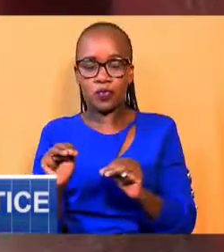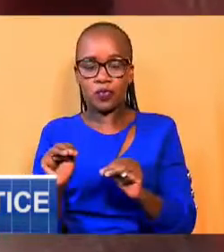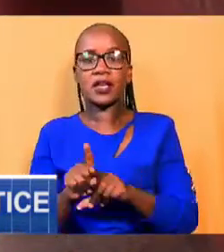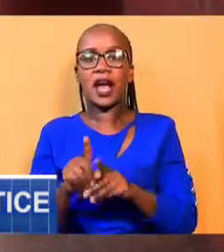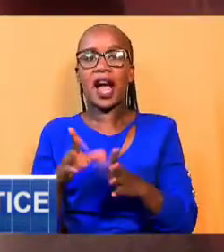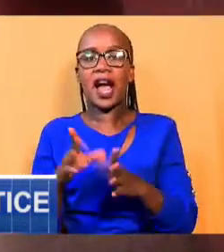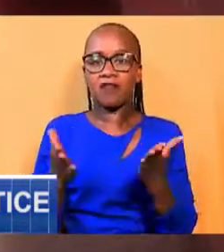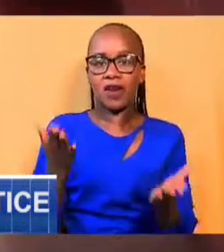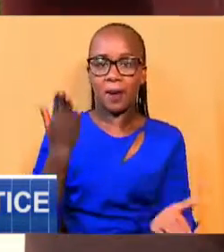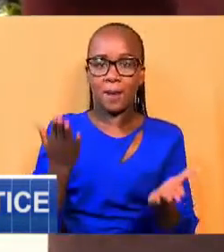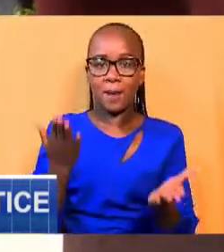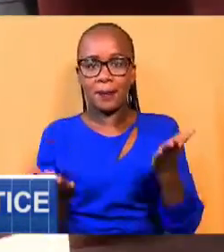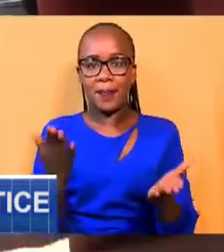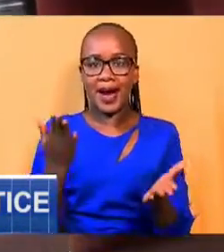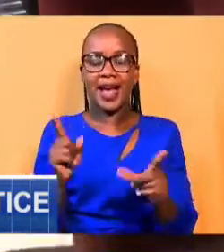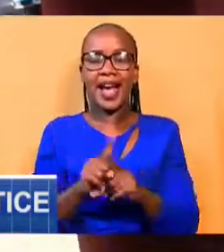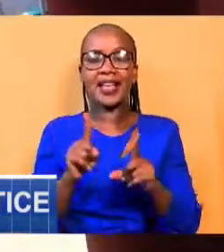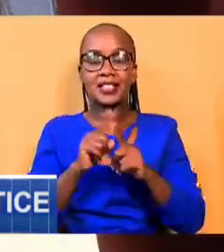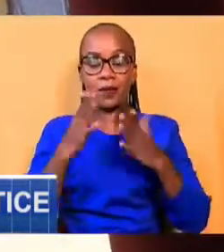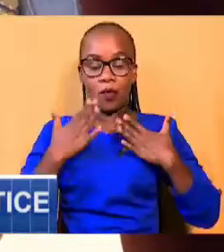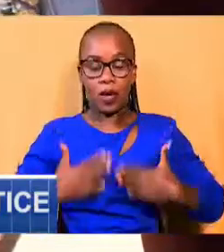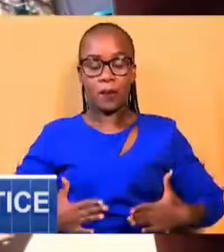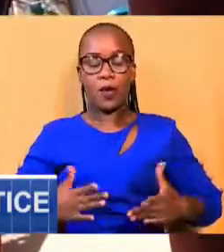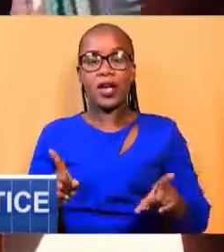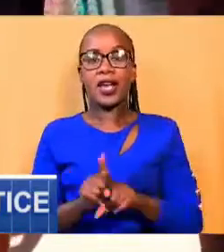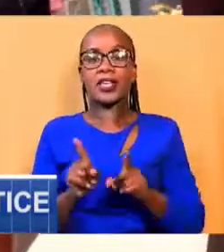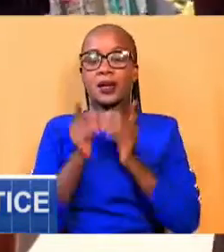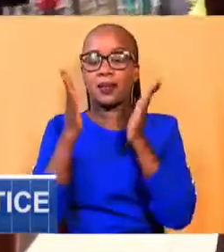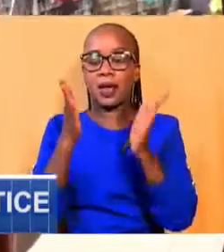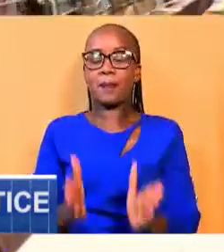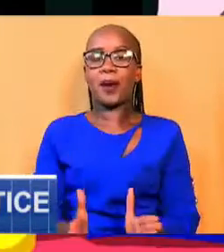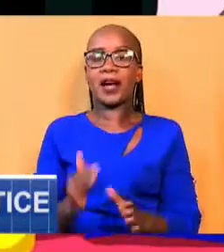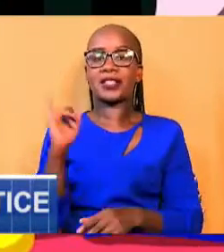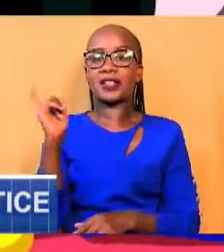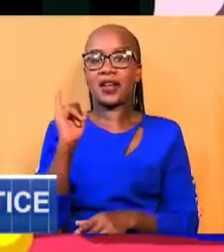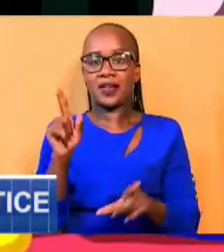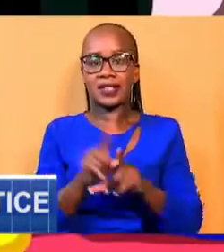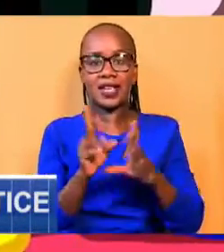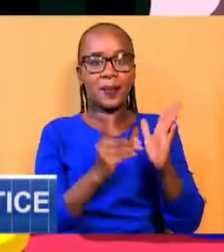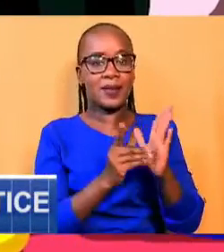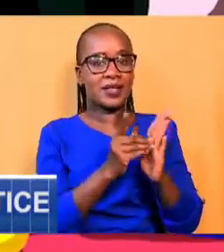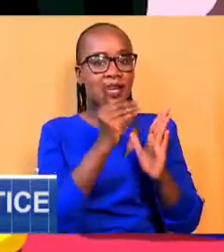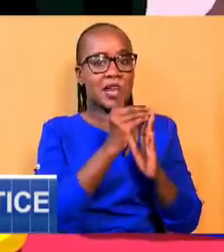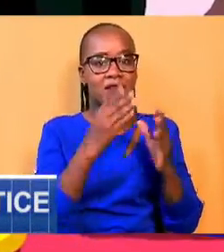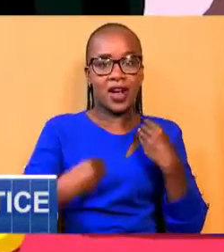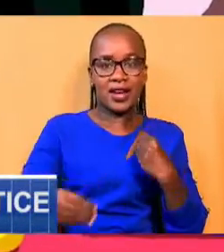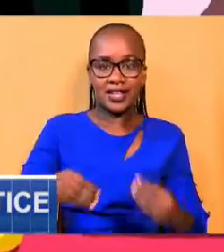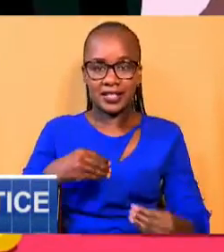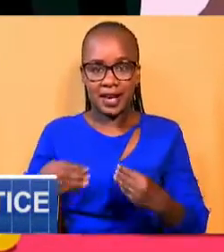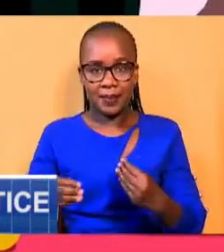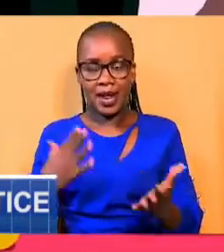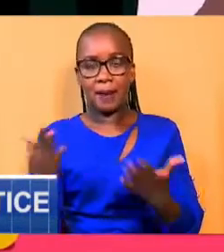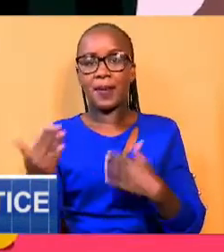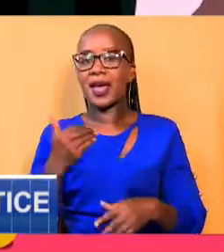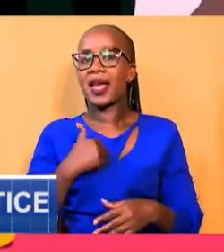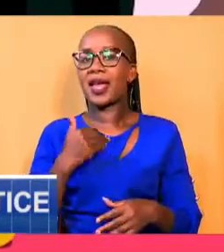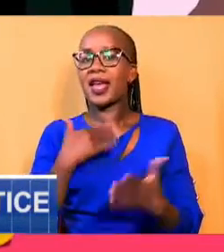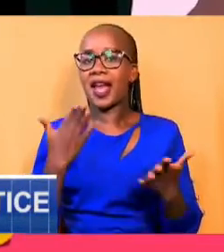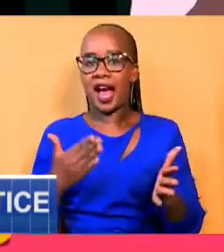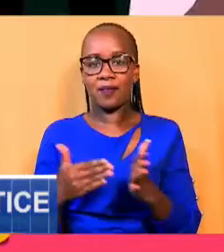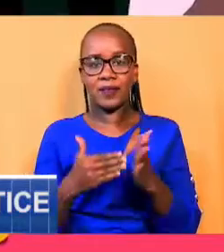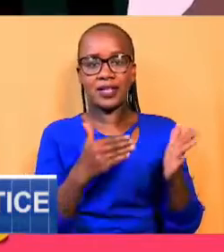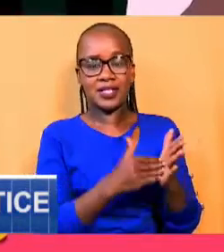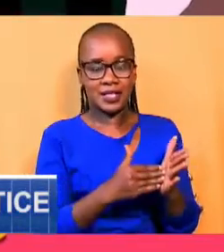maintain balance and posture. Persons with intellectual and developmental disabilities may have